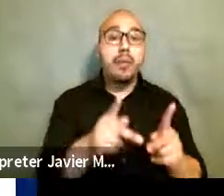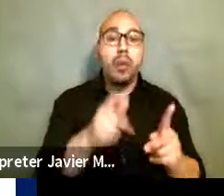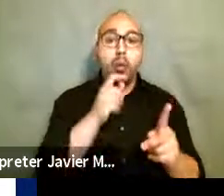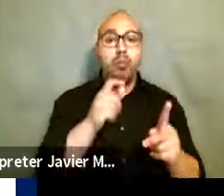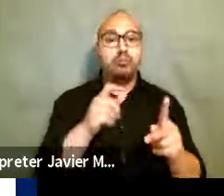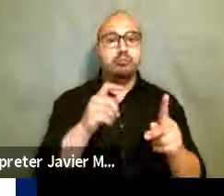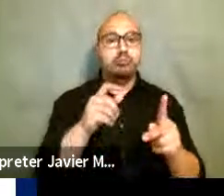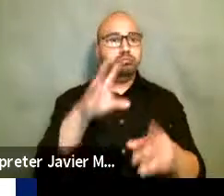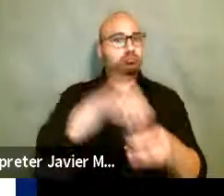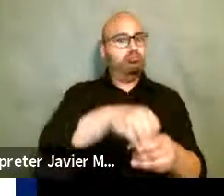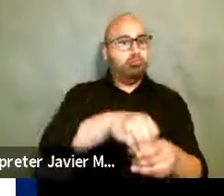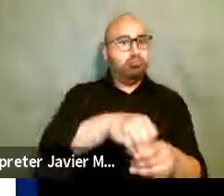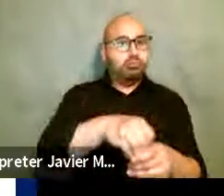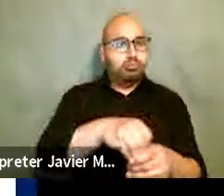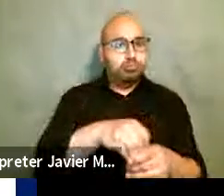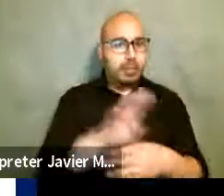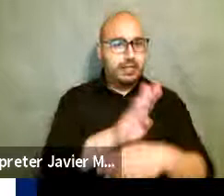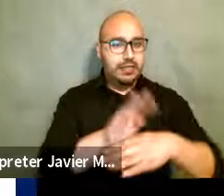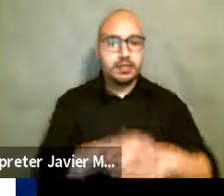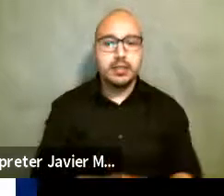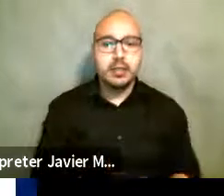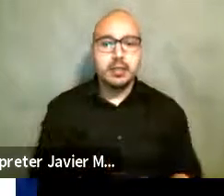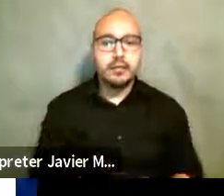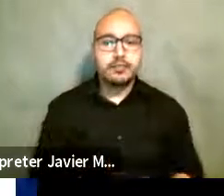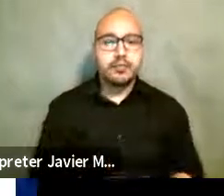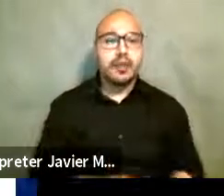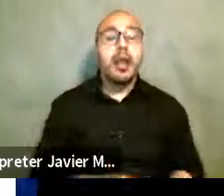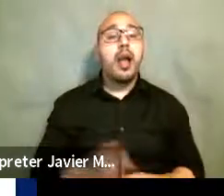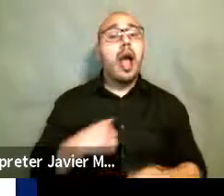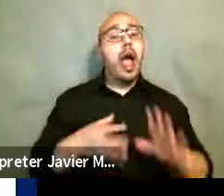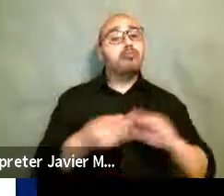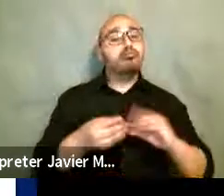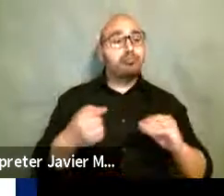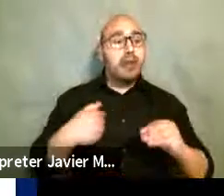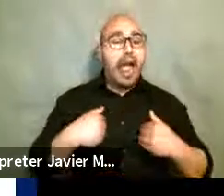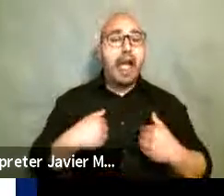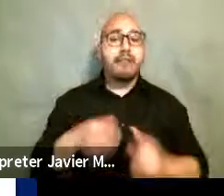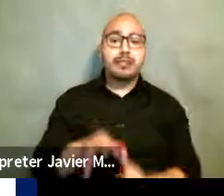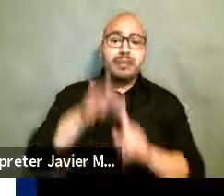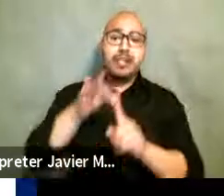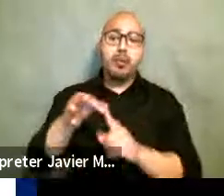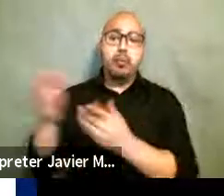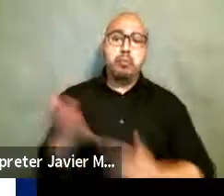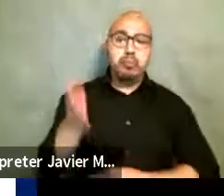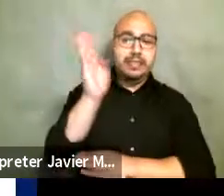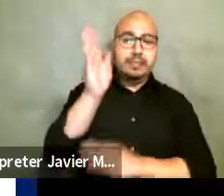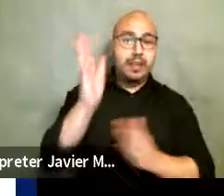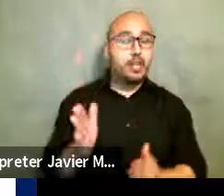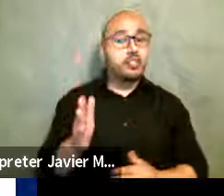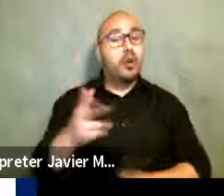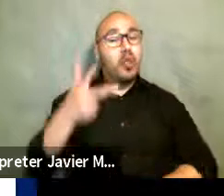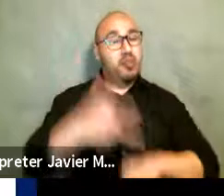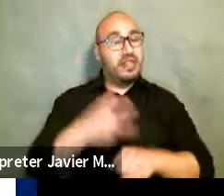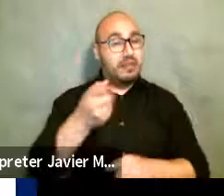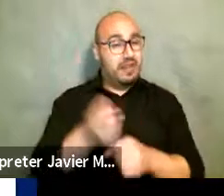coffee. As I said, we do have special speakers. So about 3 times a year, we